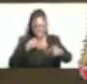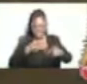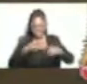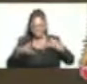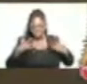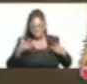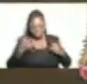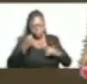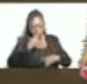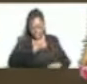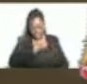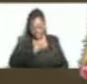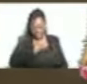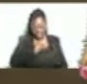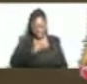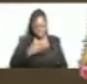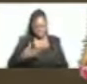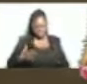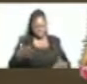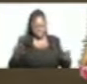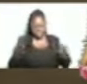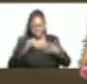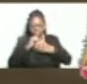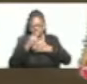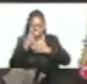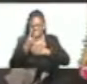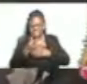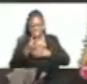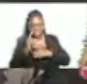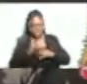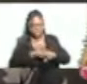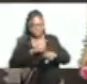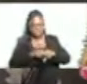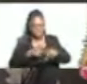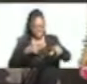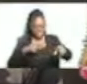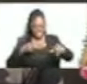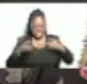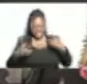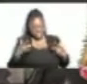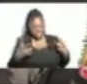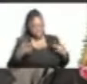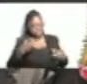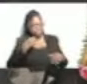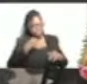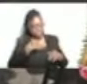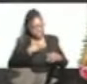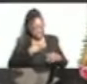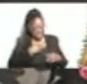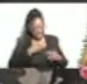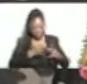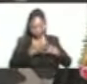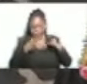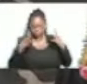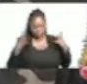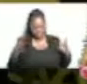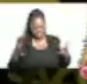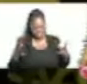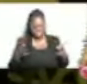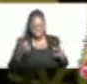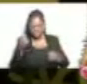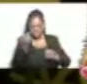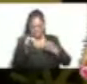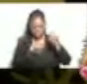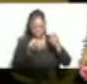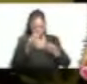well, because it's something that I haven't seen in the community before. I'm enjoying myself very much because the popcorn and